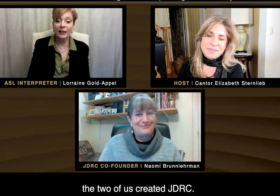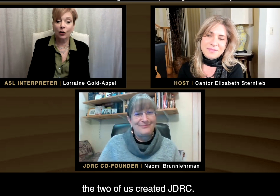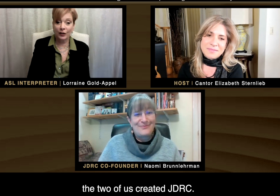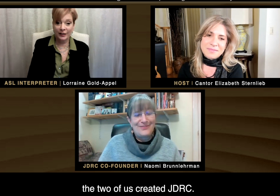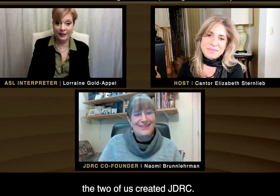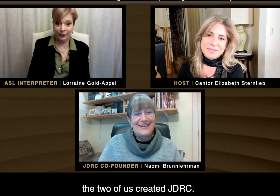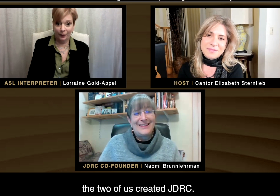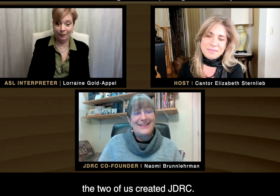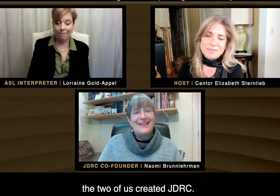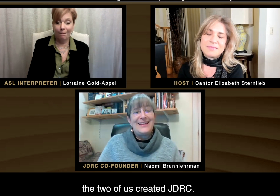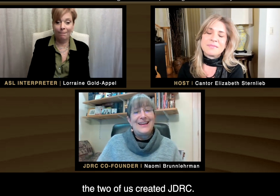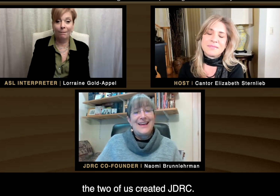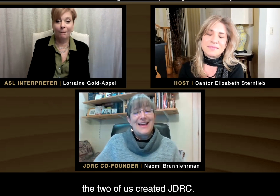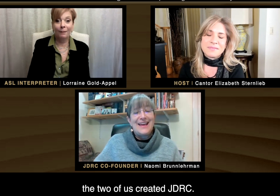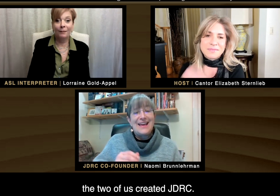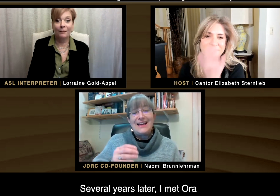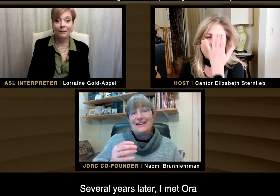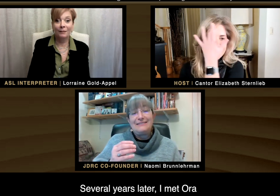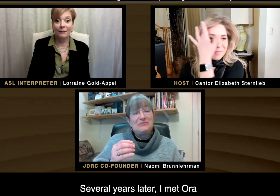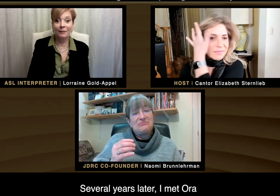created JDRC.